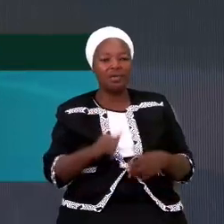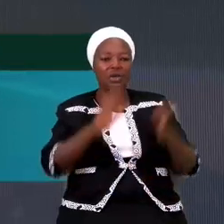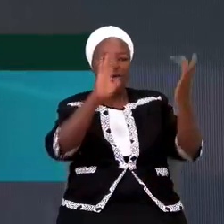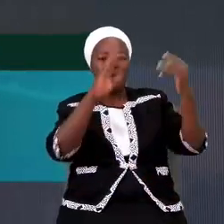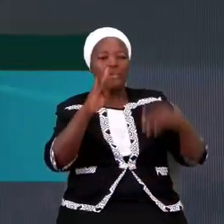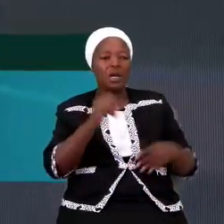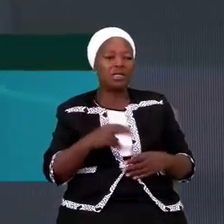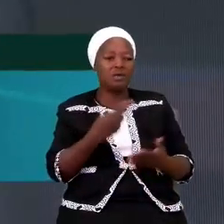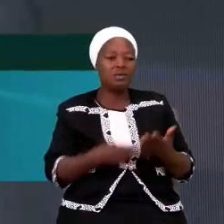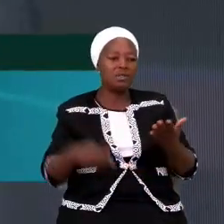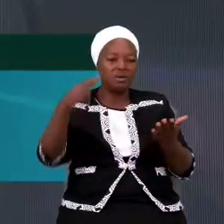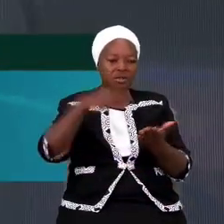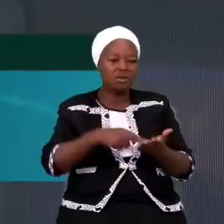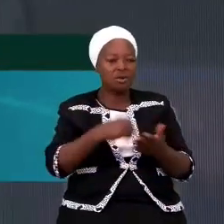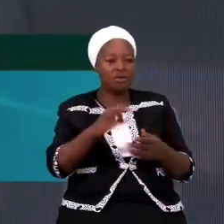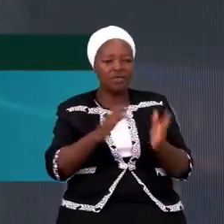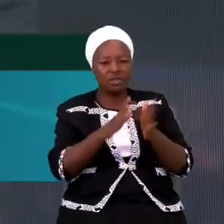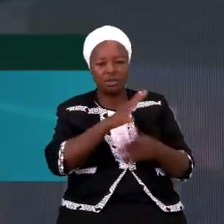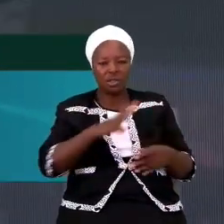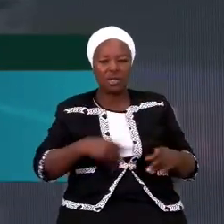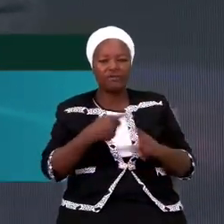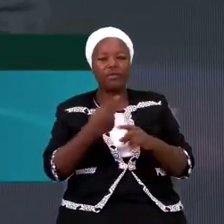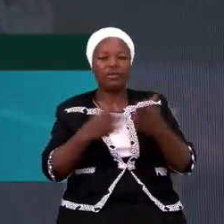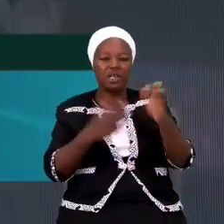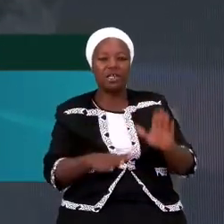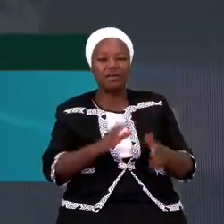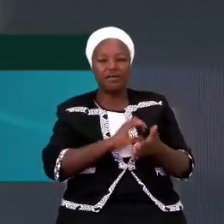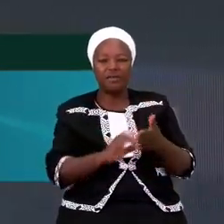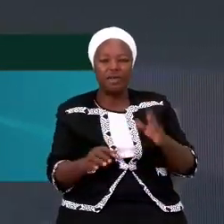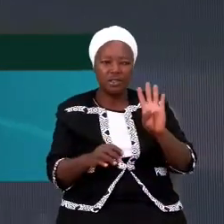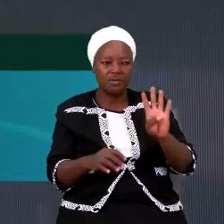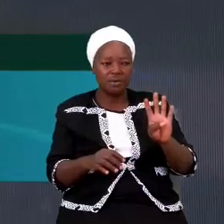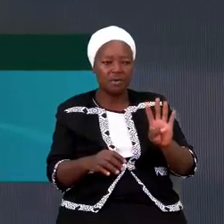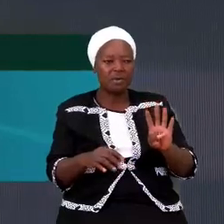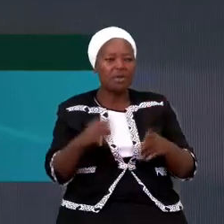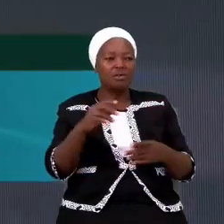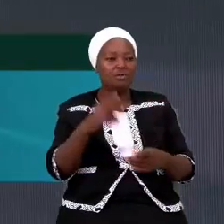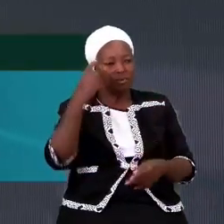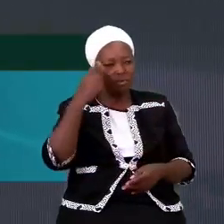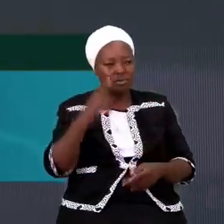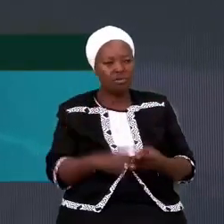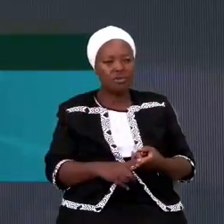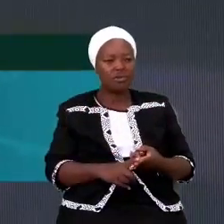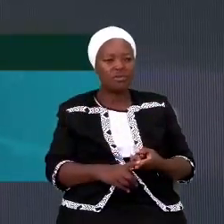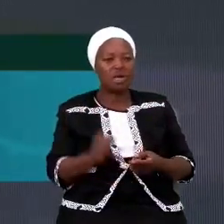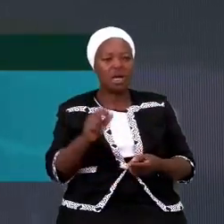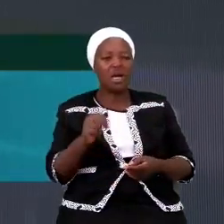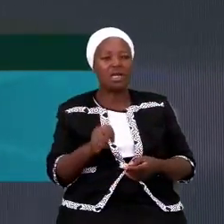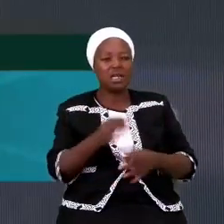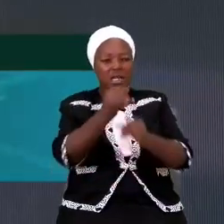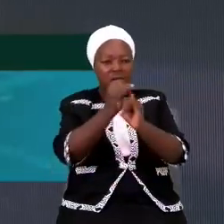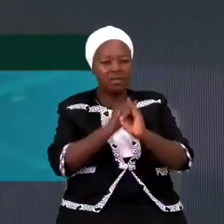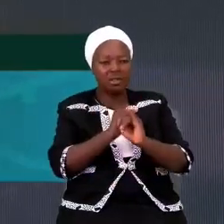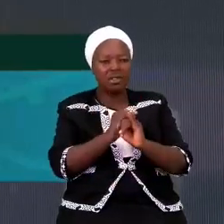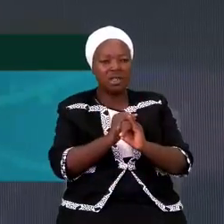inheritance incorruptible and undefiled that fadeth not away,